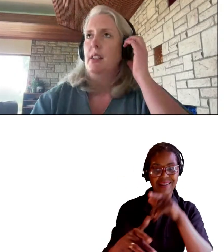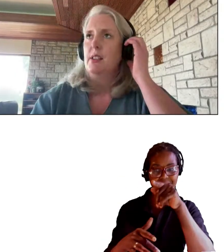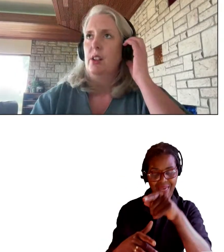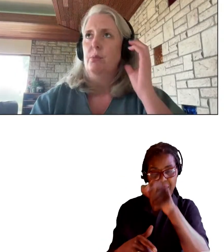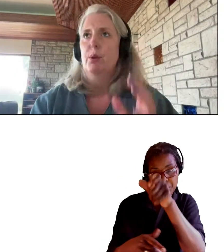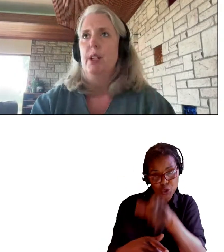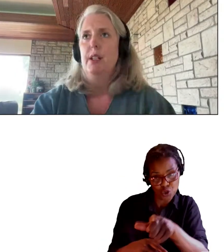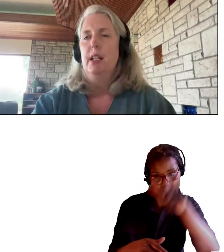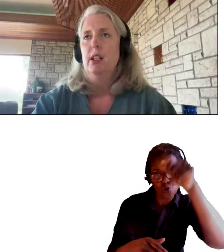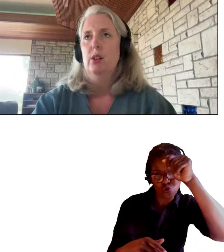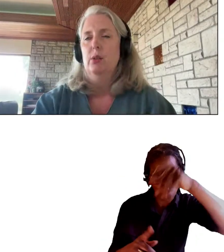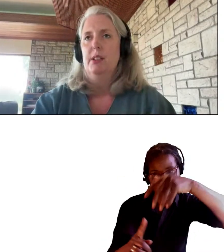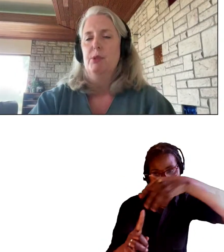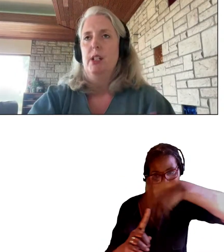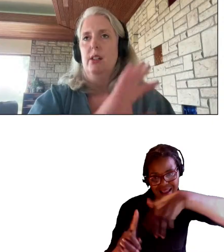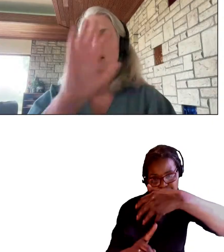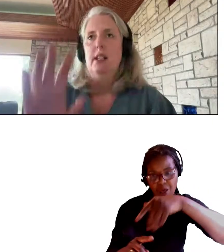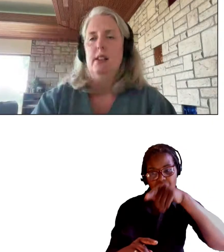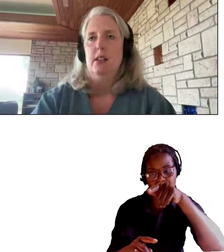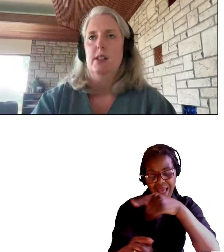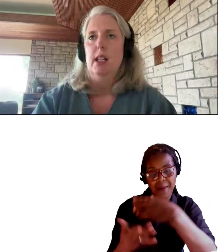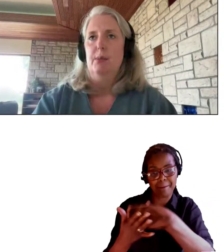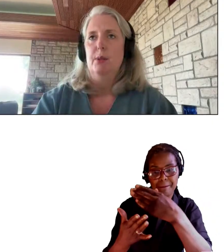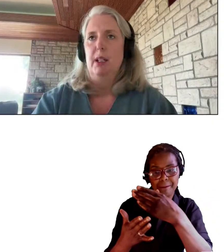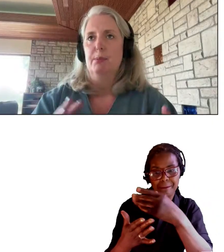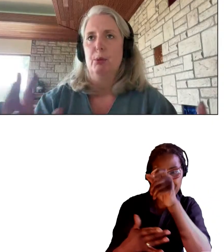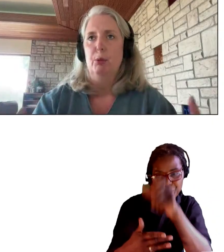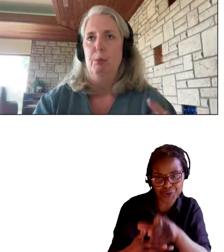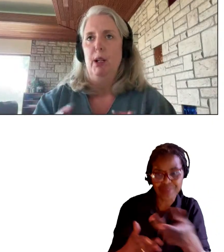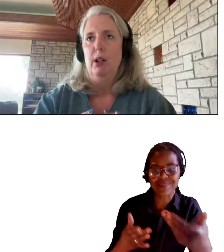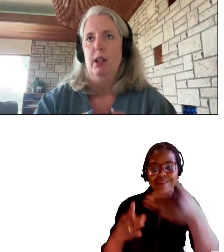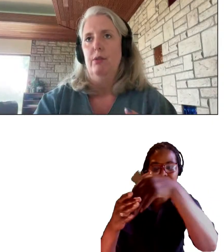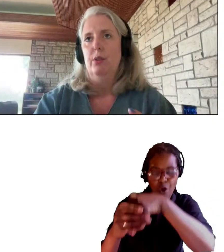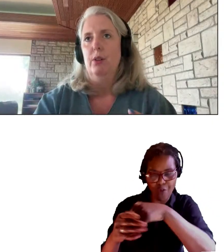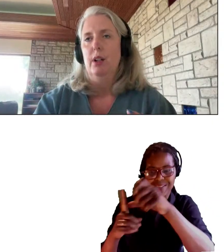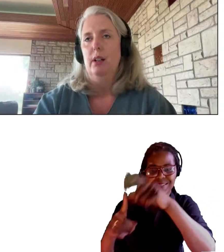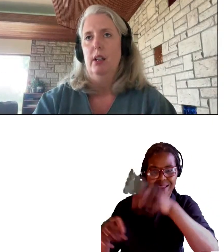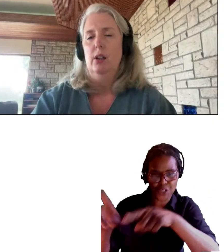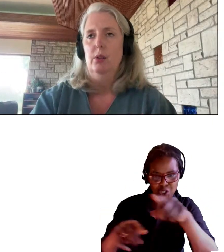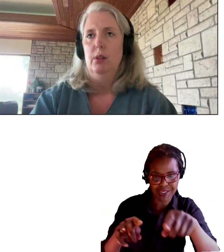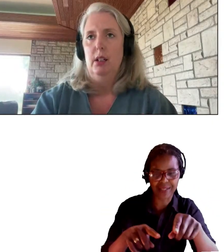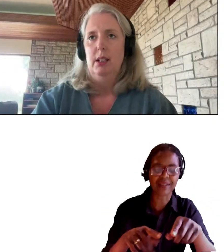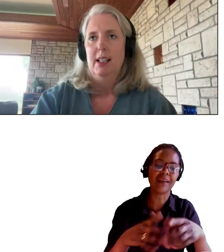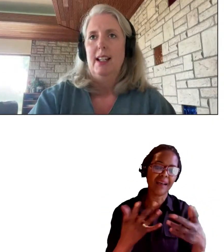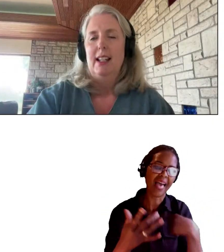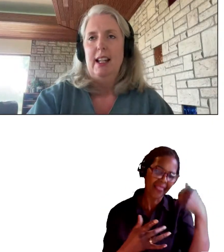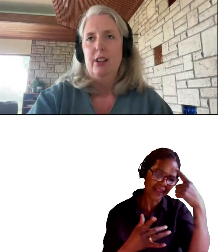Yeah, I think that's a good point. I think, as Michelle said, the teams are mixed, but we'd be looking for,